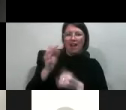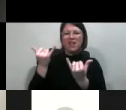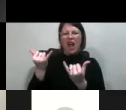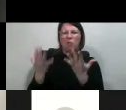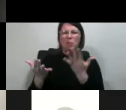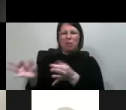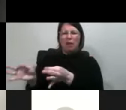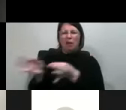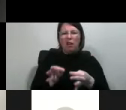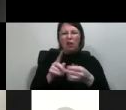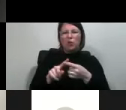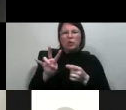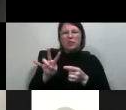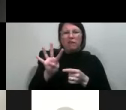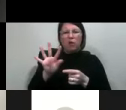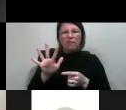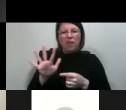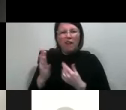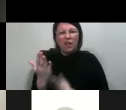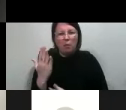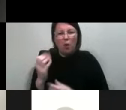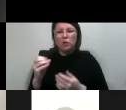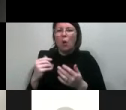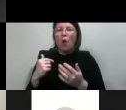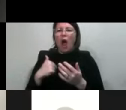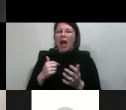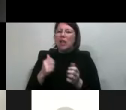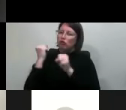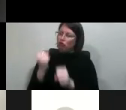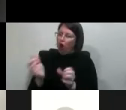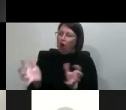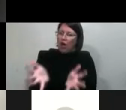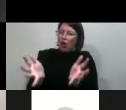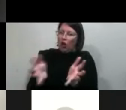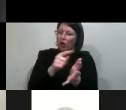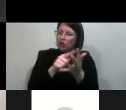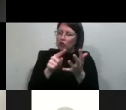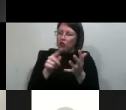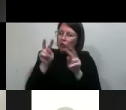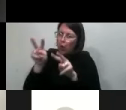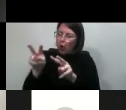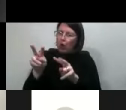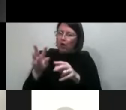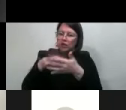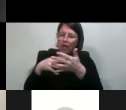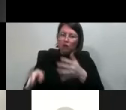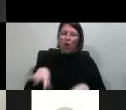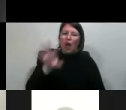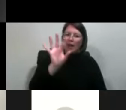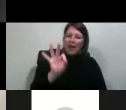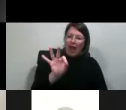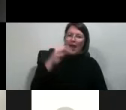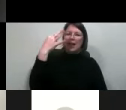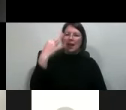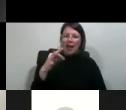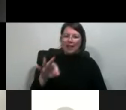7:45. So strongly encourage you to check the schedules. And this is the routes 9, 19,